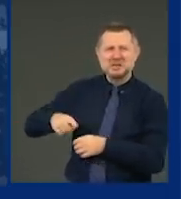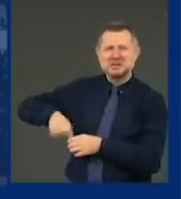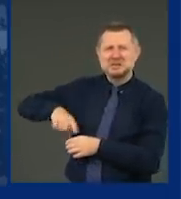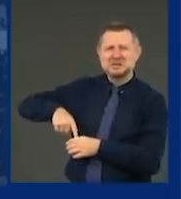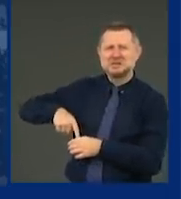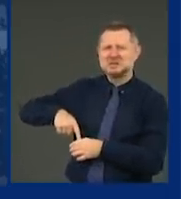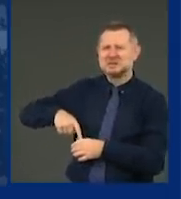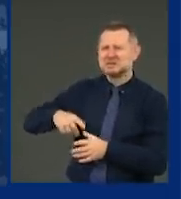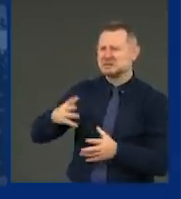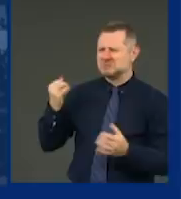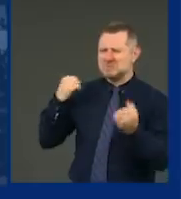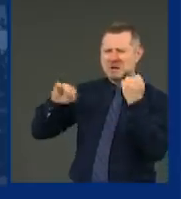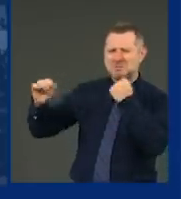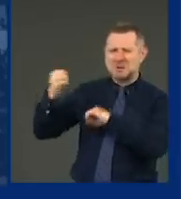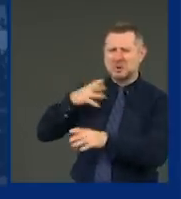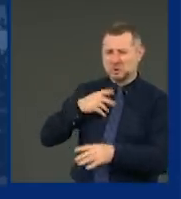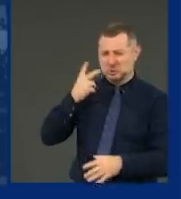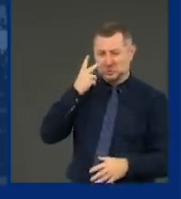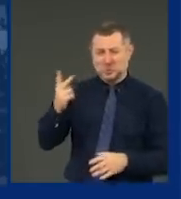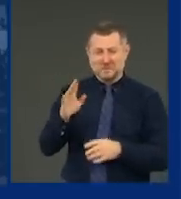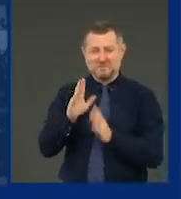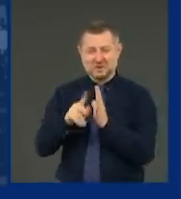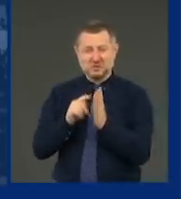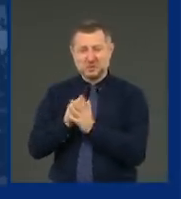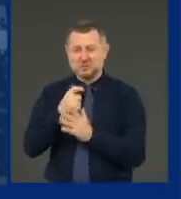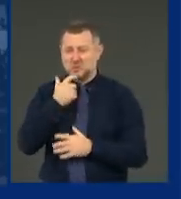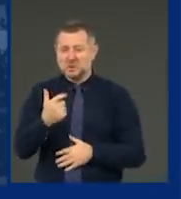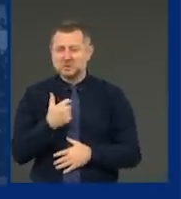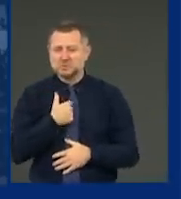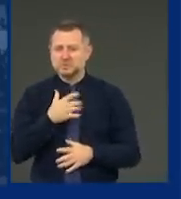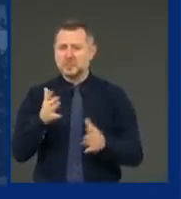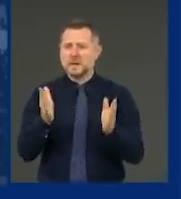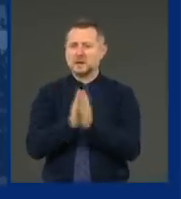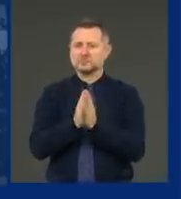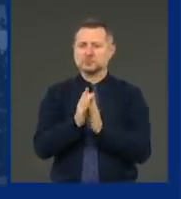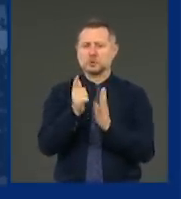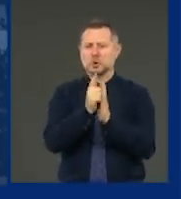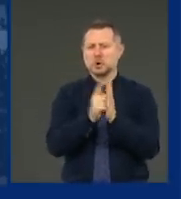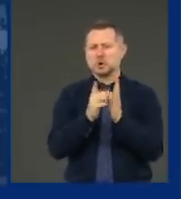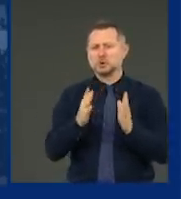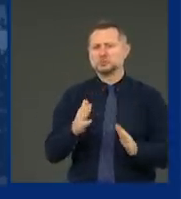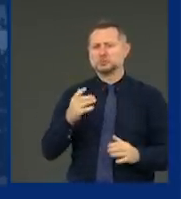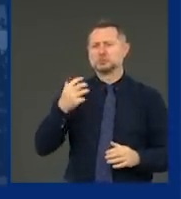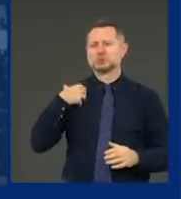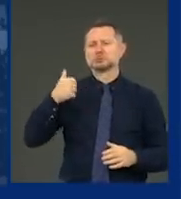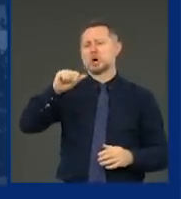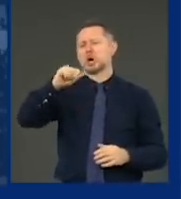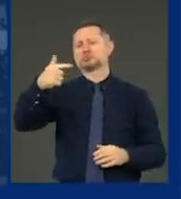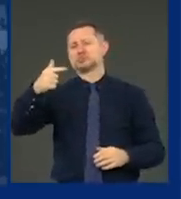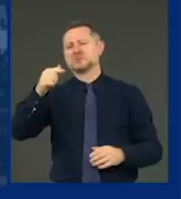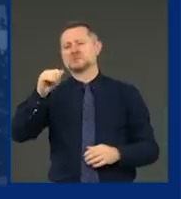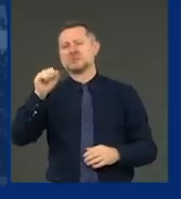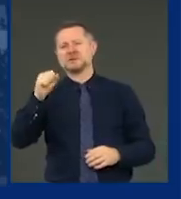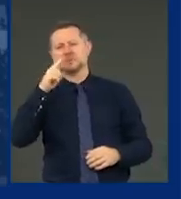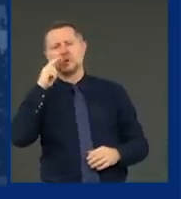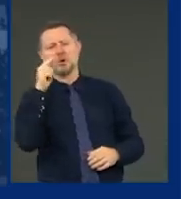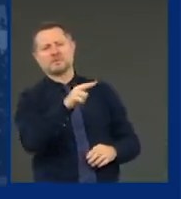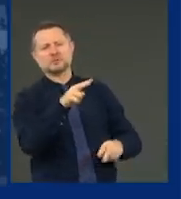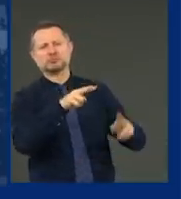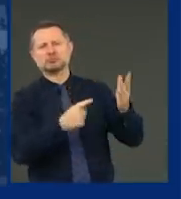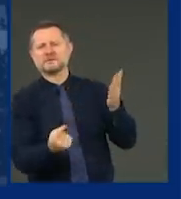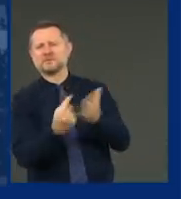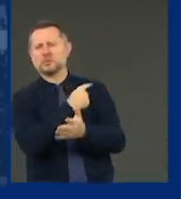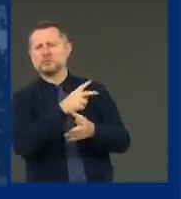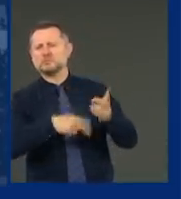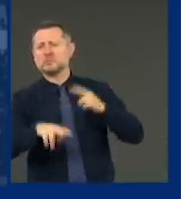And we all saw the video last night. I'm asking Attorney General James to review the actions and the procedures